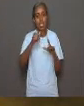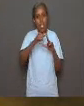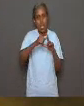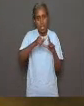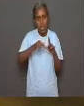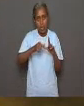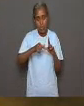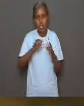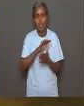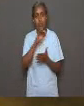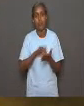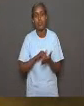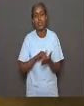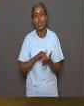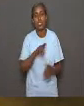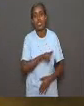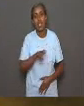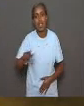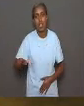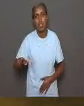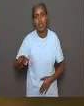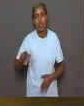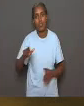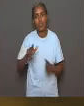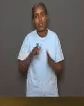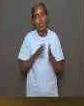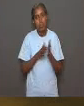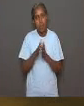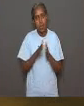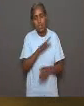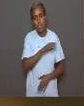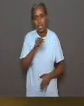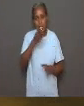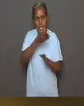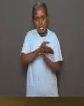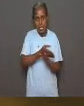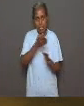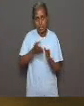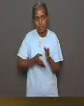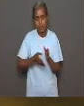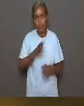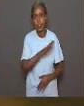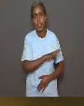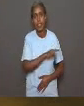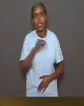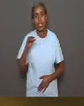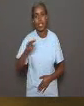angle between a line of travel or a line of sight and